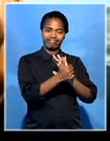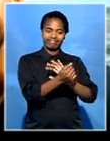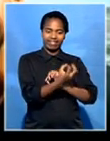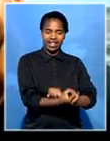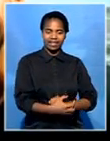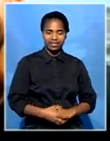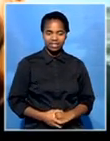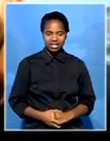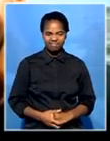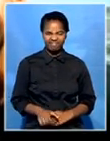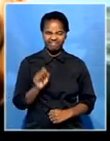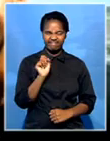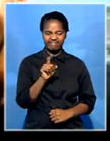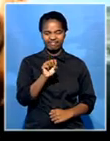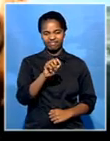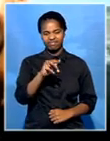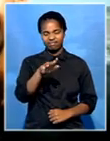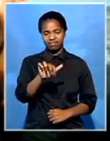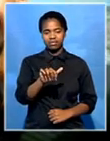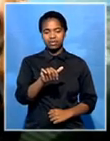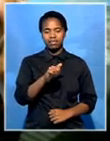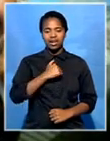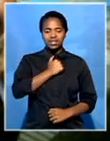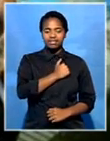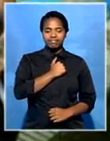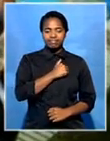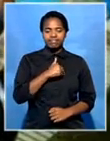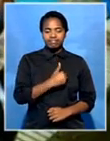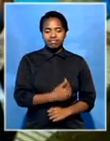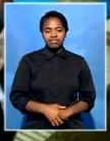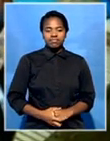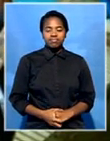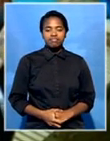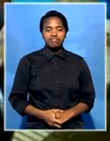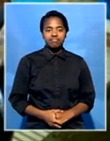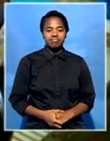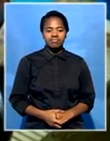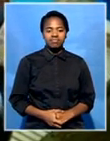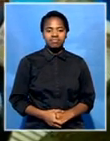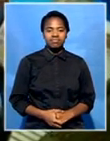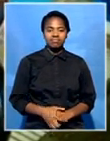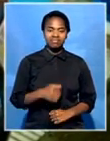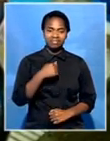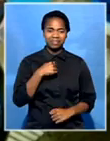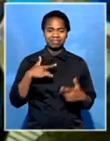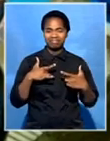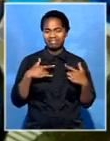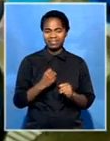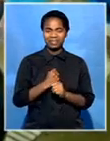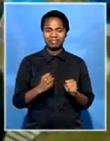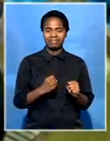did. His friends, inconsolable. I know that my life will never quite be the same without